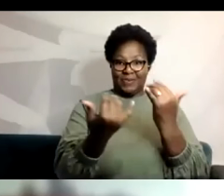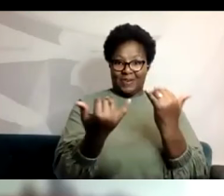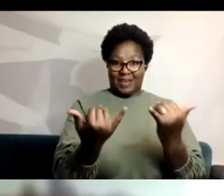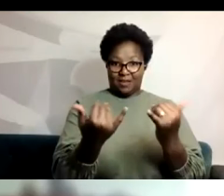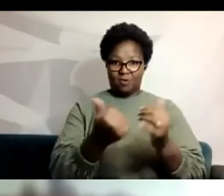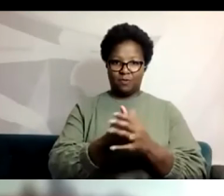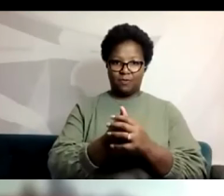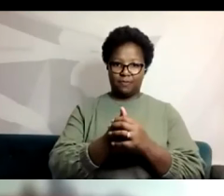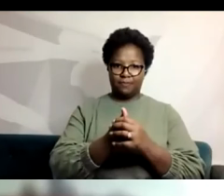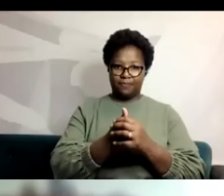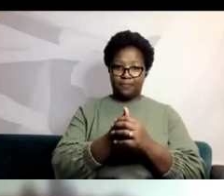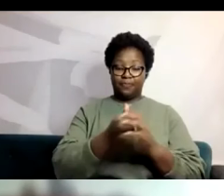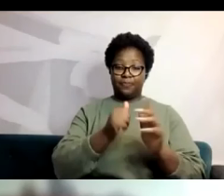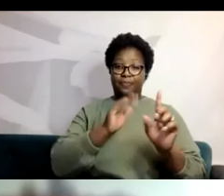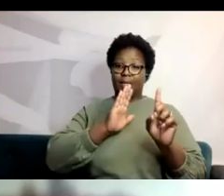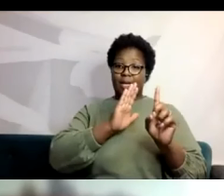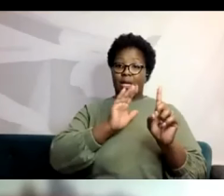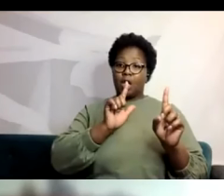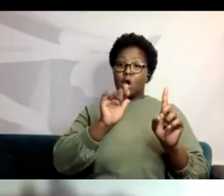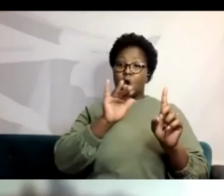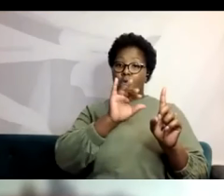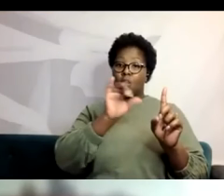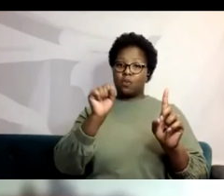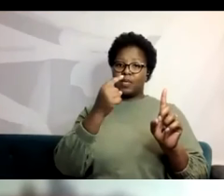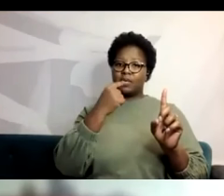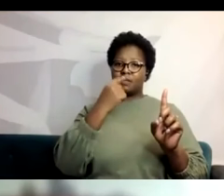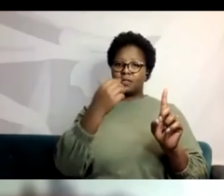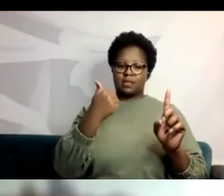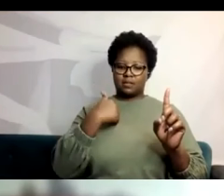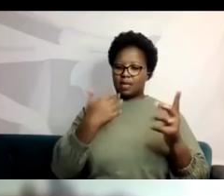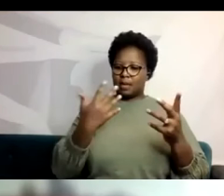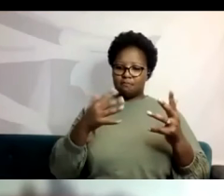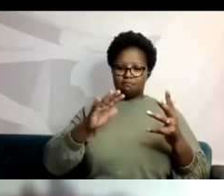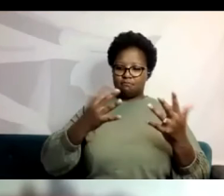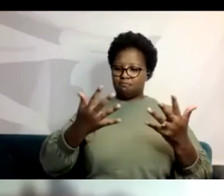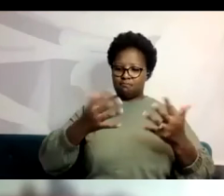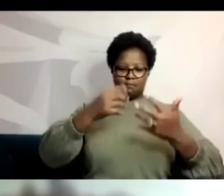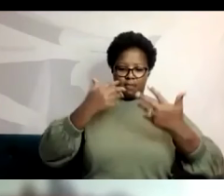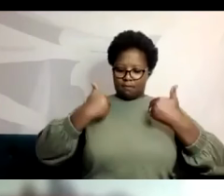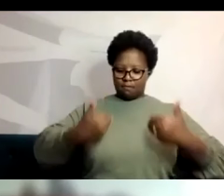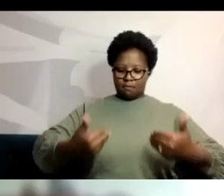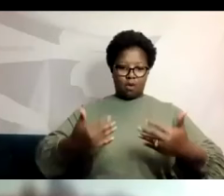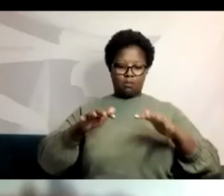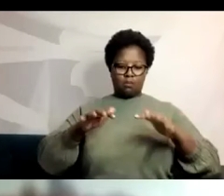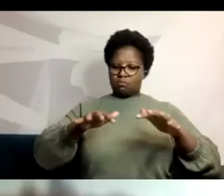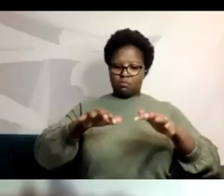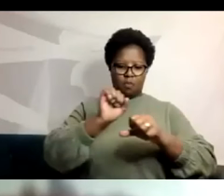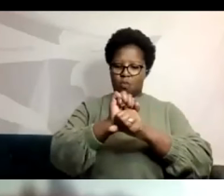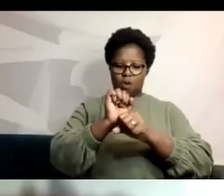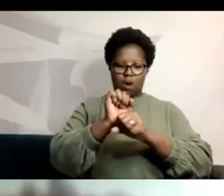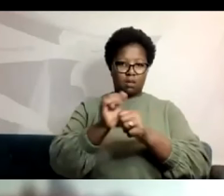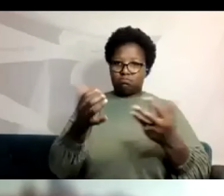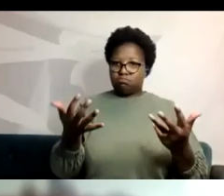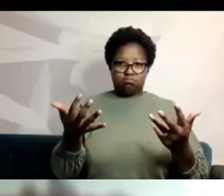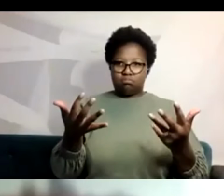So Luis has severe spasticity. So this guard allows him to keep his